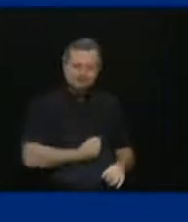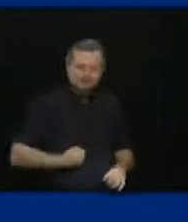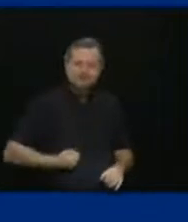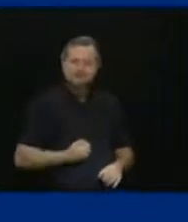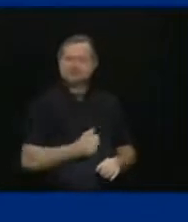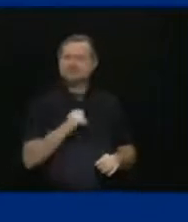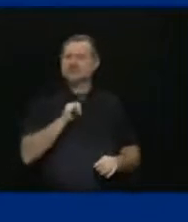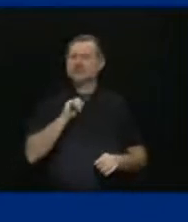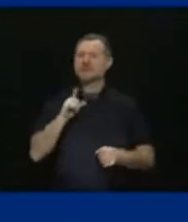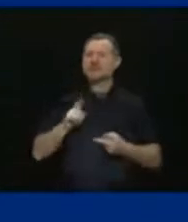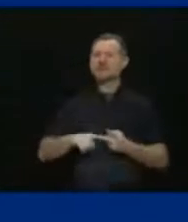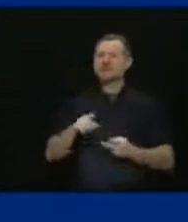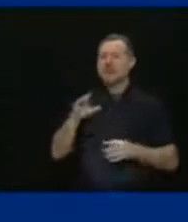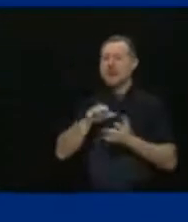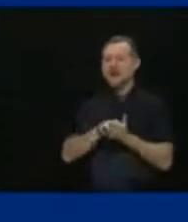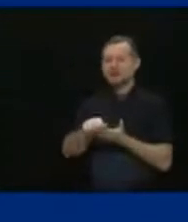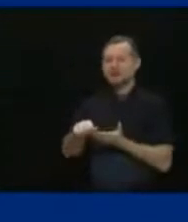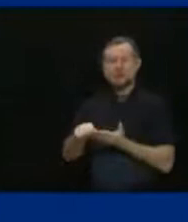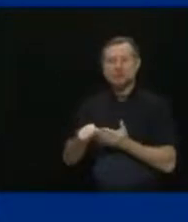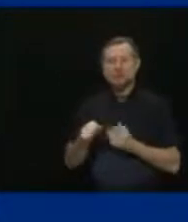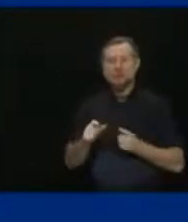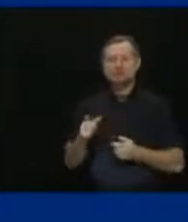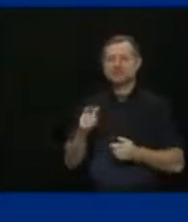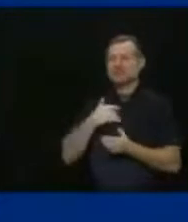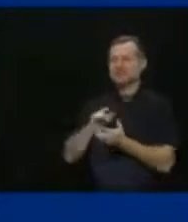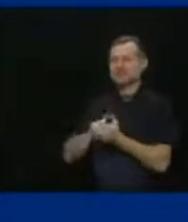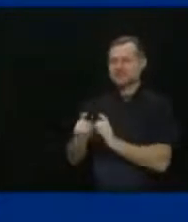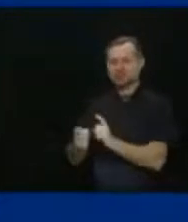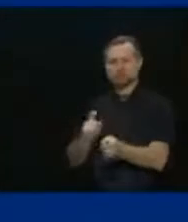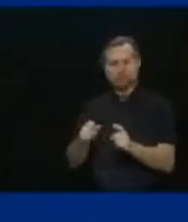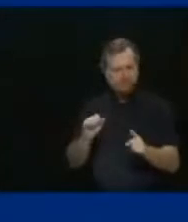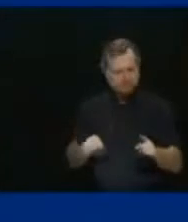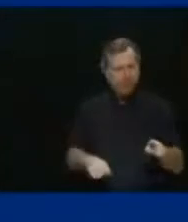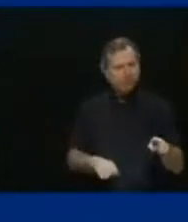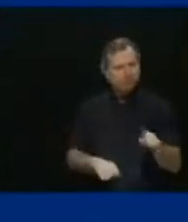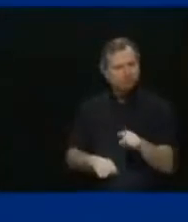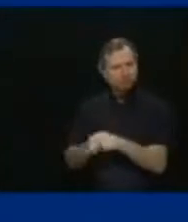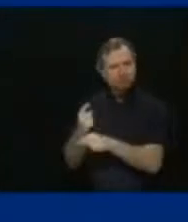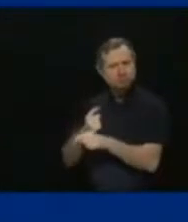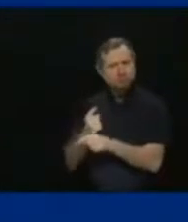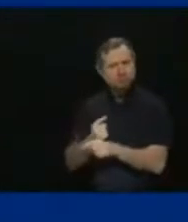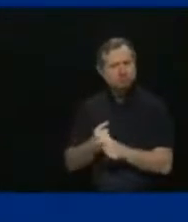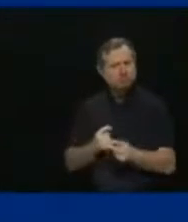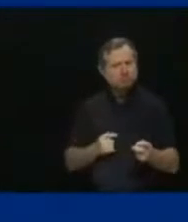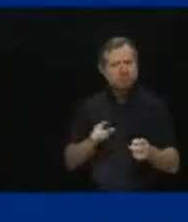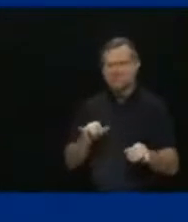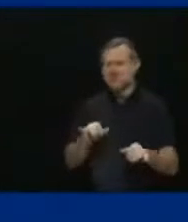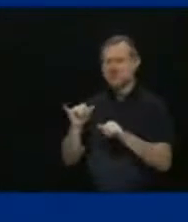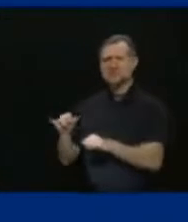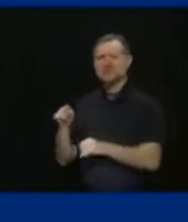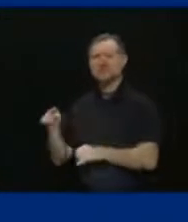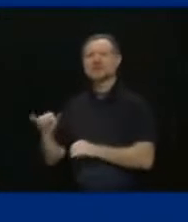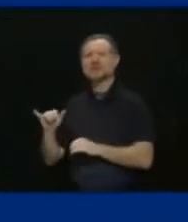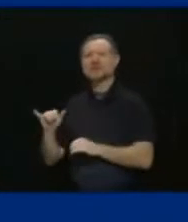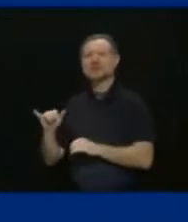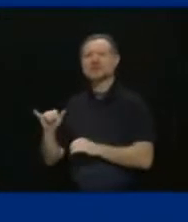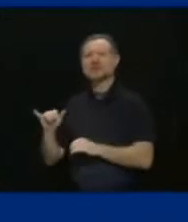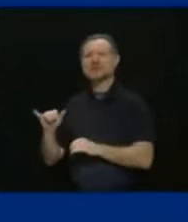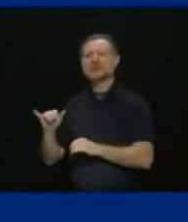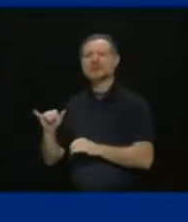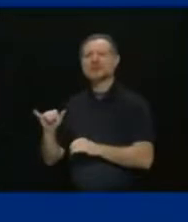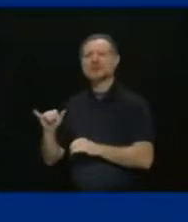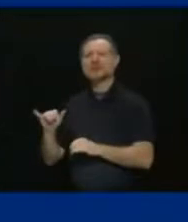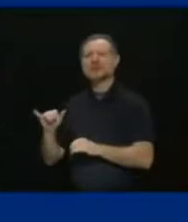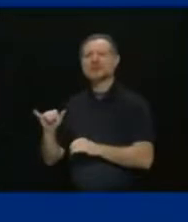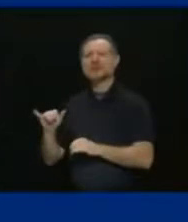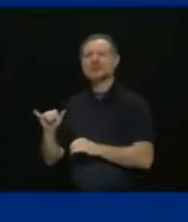or something else to deal with whatever their ailment Let's just let the prisons be hospitals. That's how you destigmatize it, but you also just say. That's